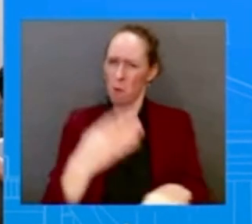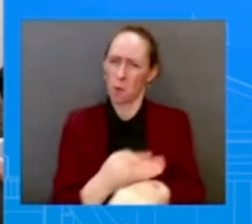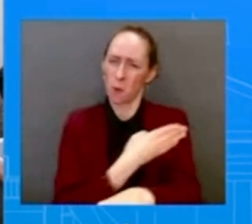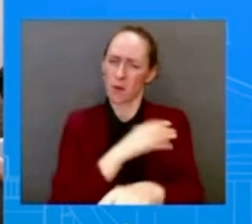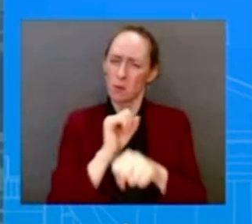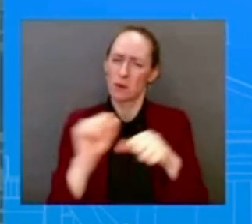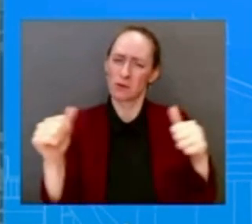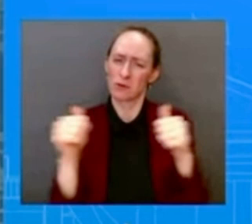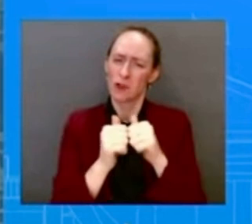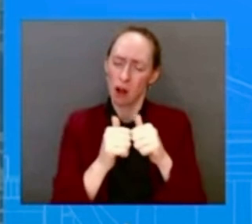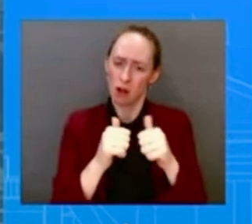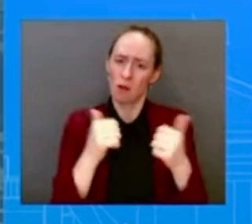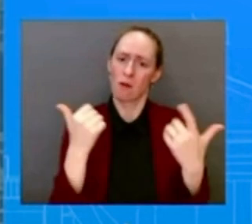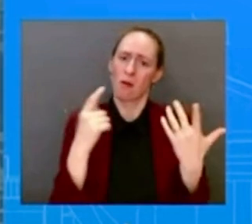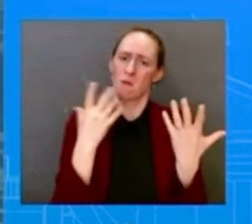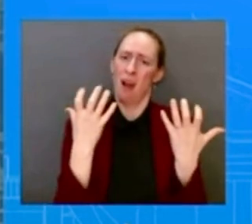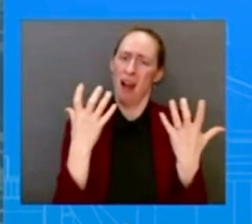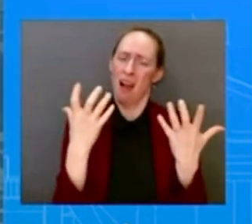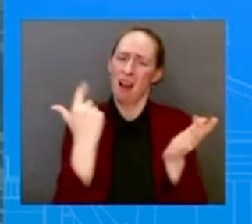there's a lot there.